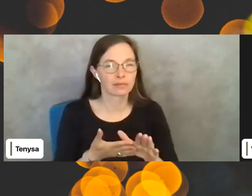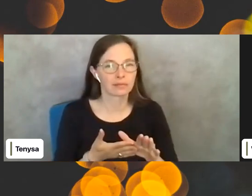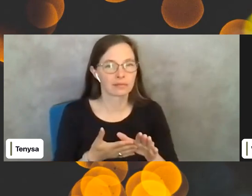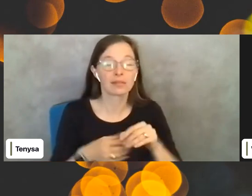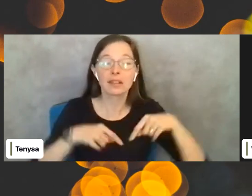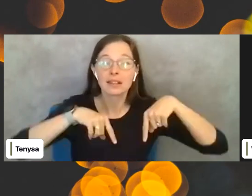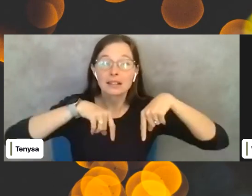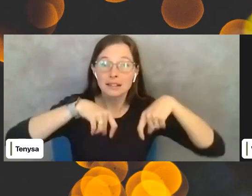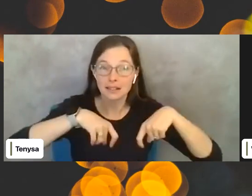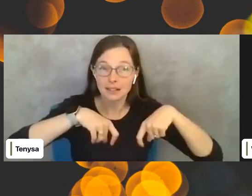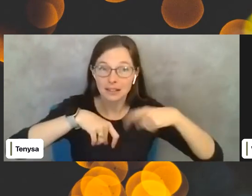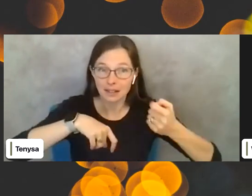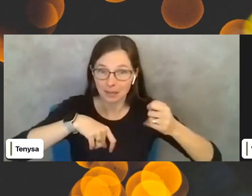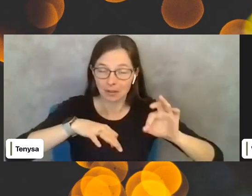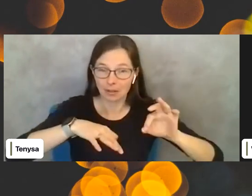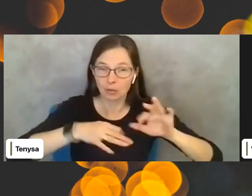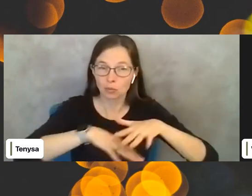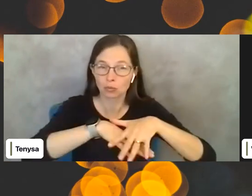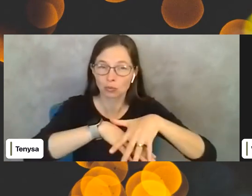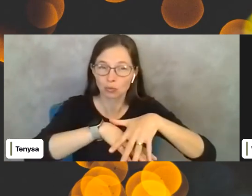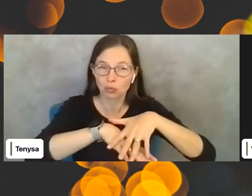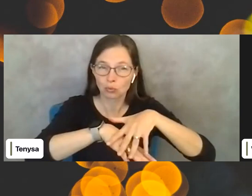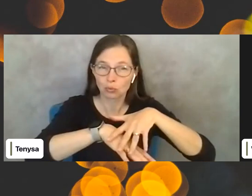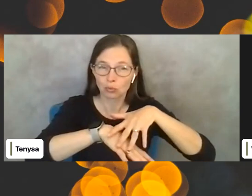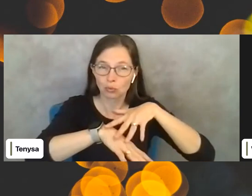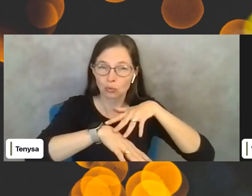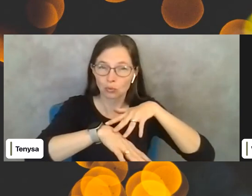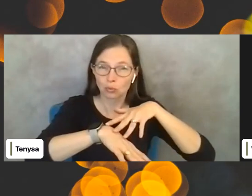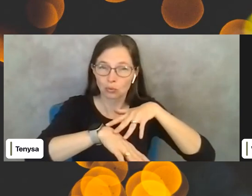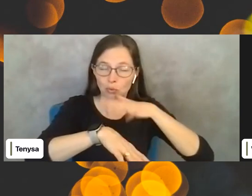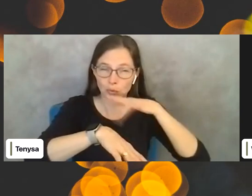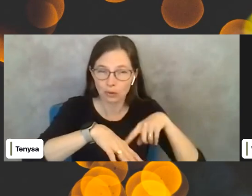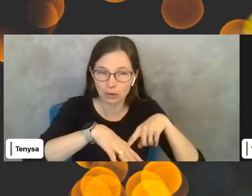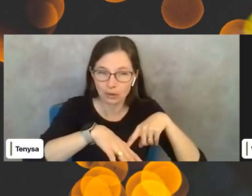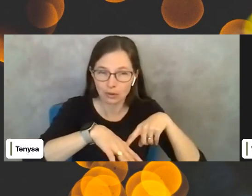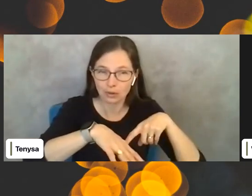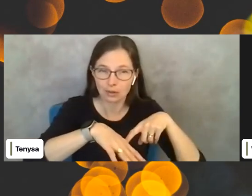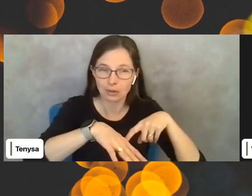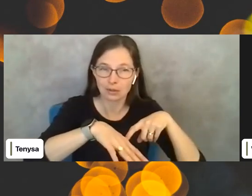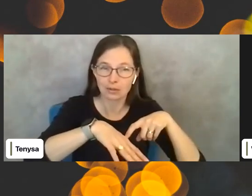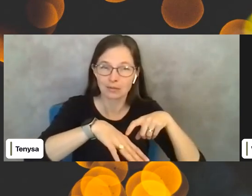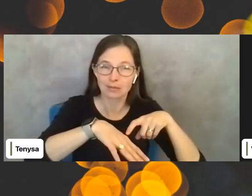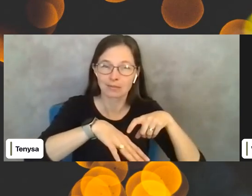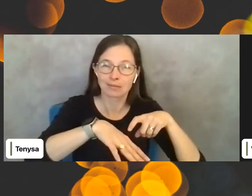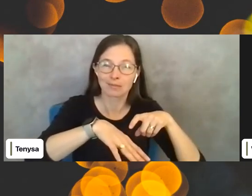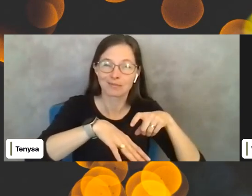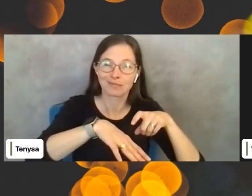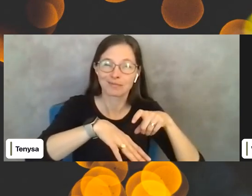knees a little bit and very, very slowly, vertebrae by vertebrae, we're going to roll back